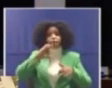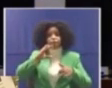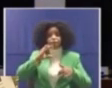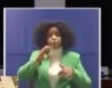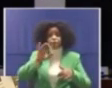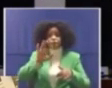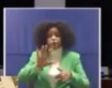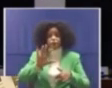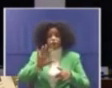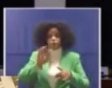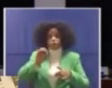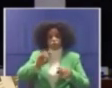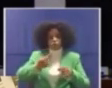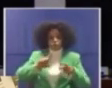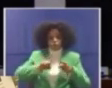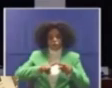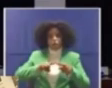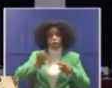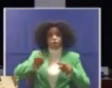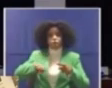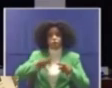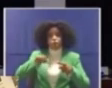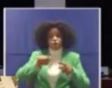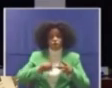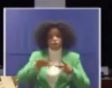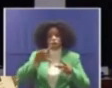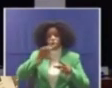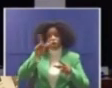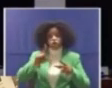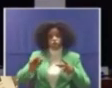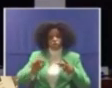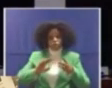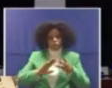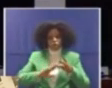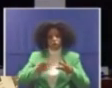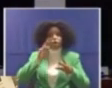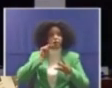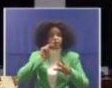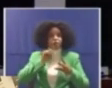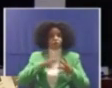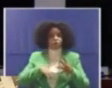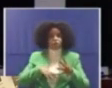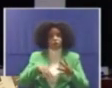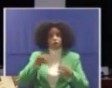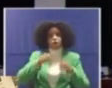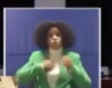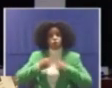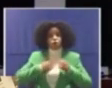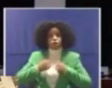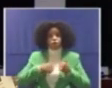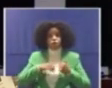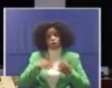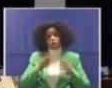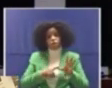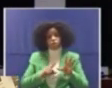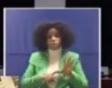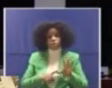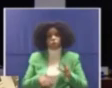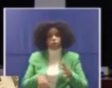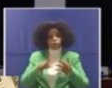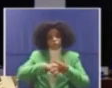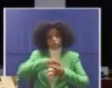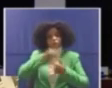composing of South Africa, Algeria, Chad, Nigeria, and Rwanda. The C5